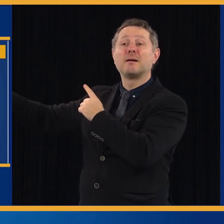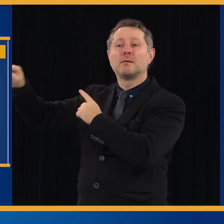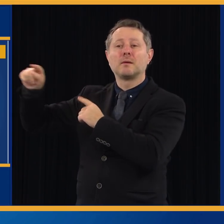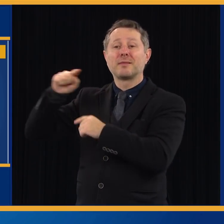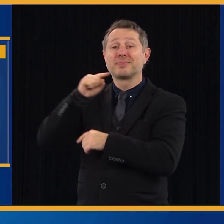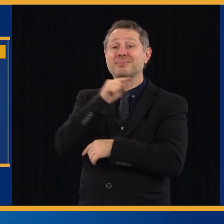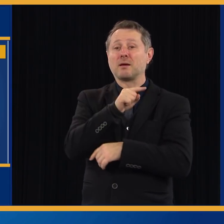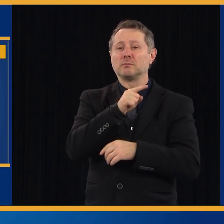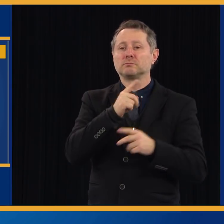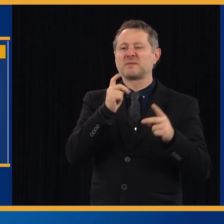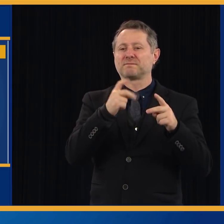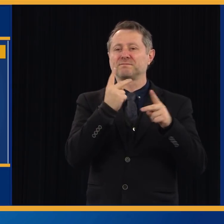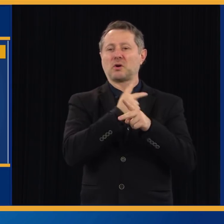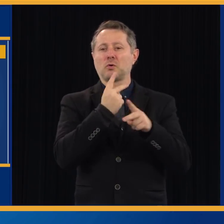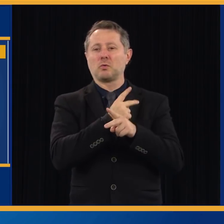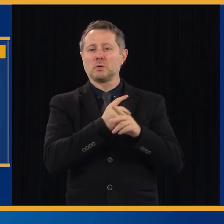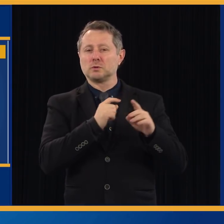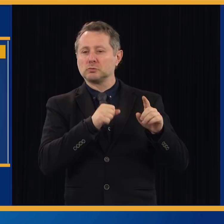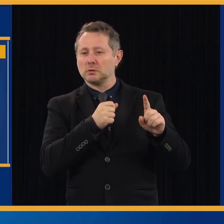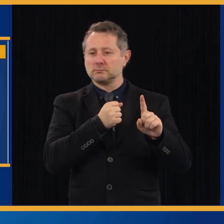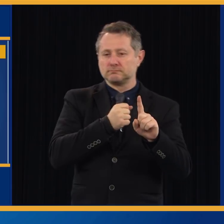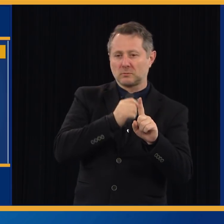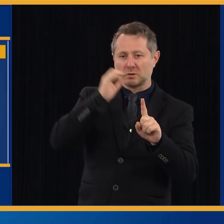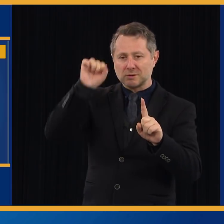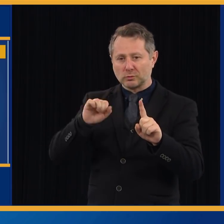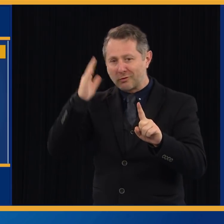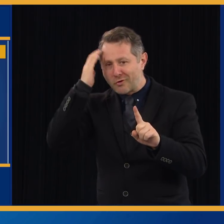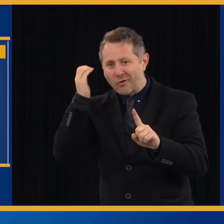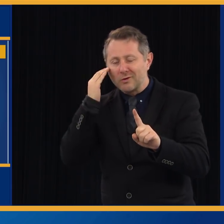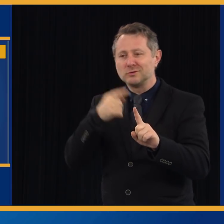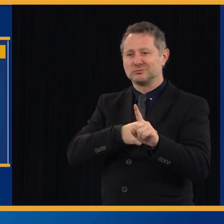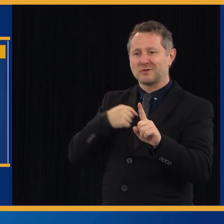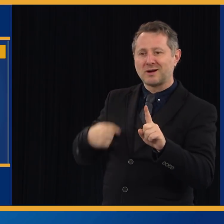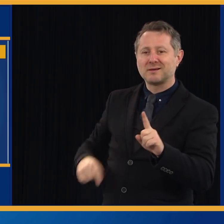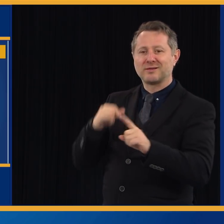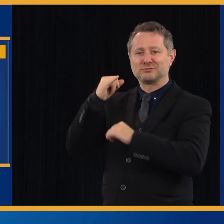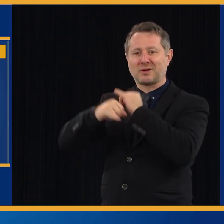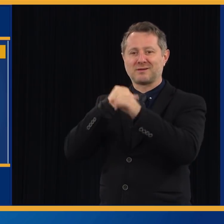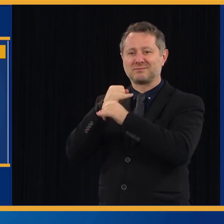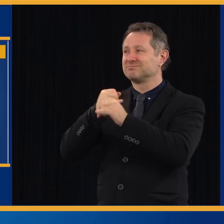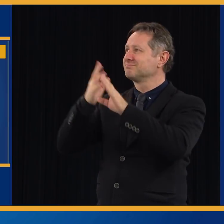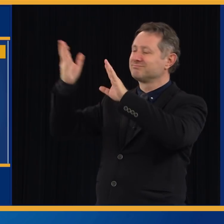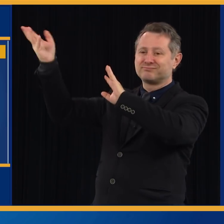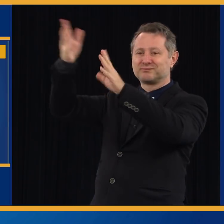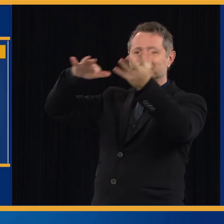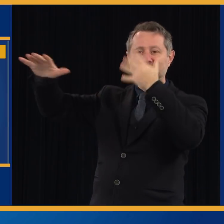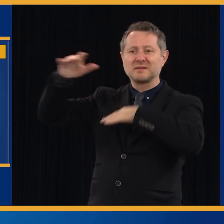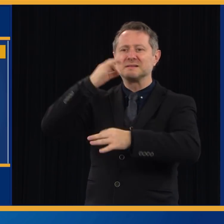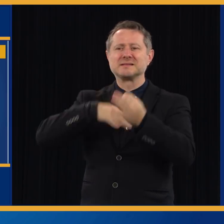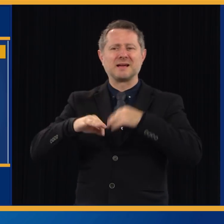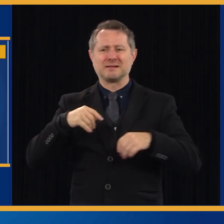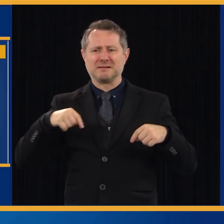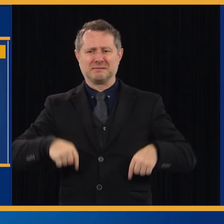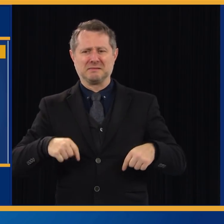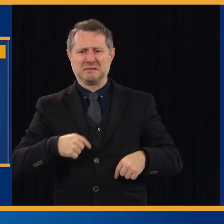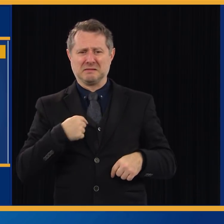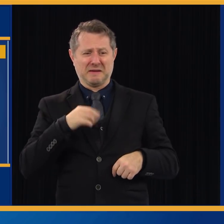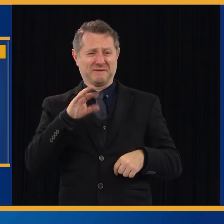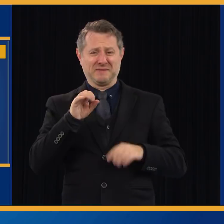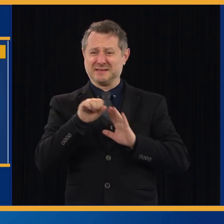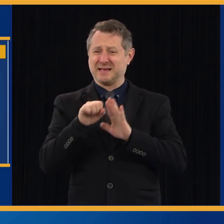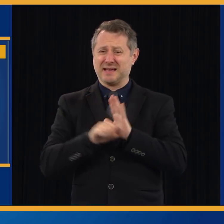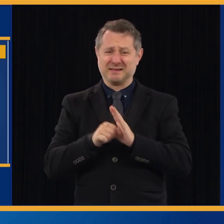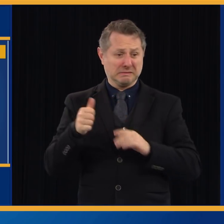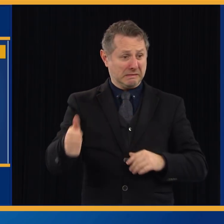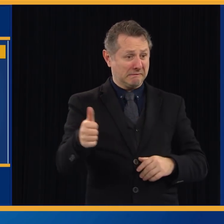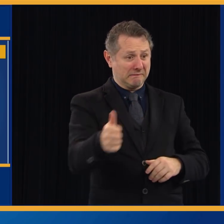and China and international supply issues. Rather than have 50 states now figure out how to